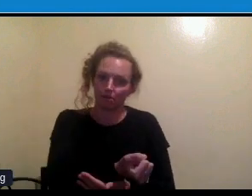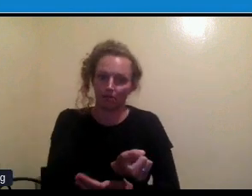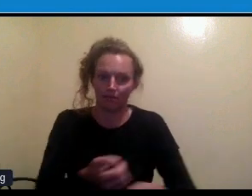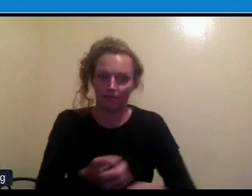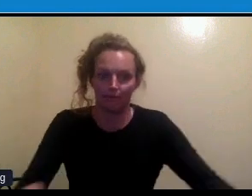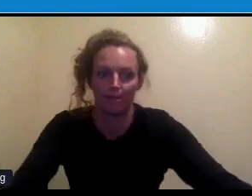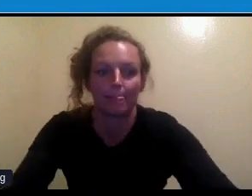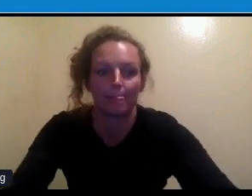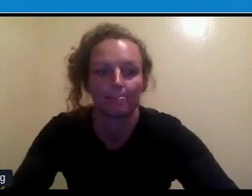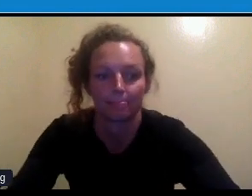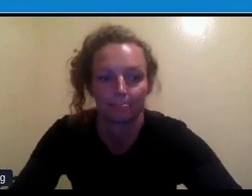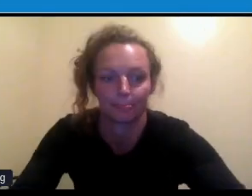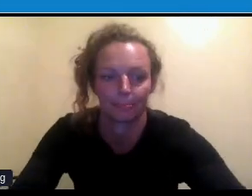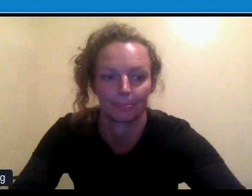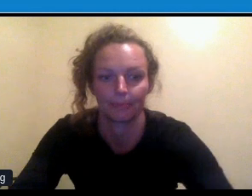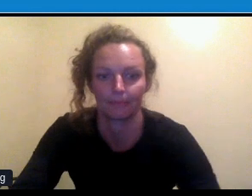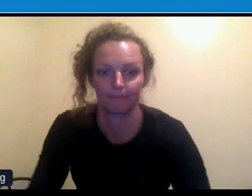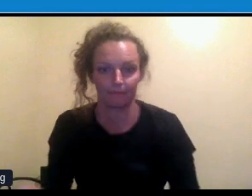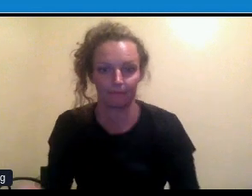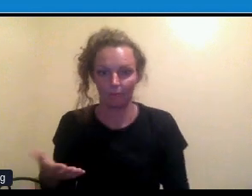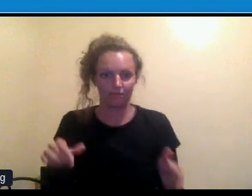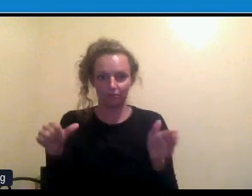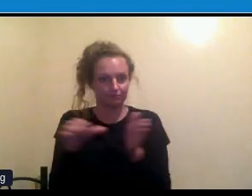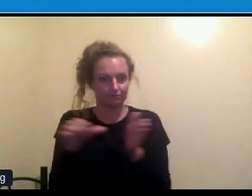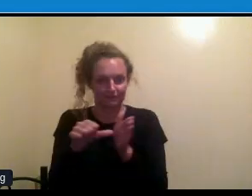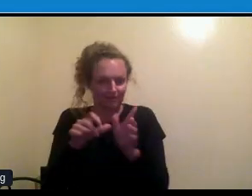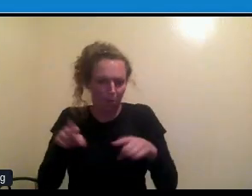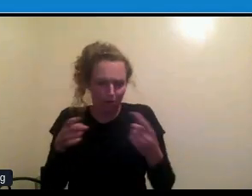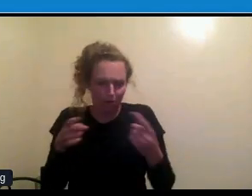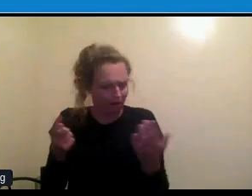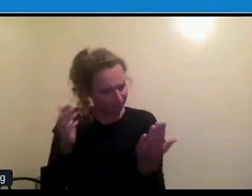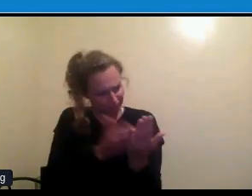something you're not going to be able to find in a manual.